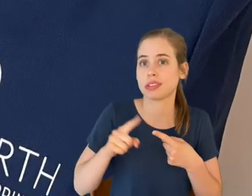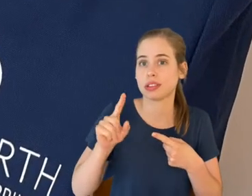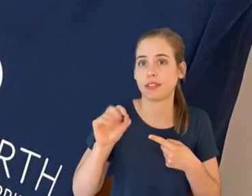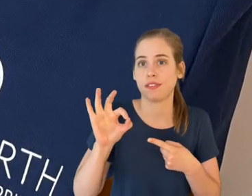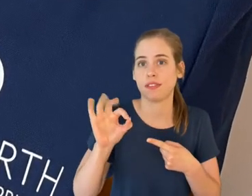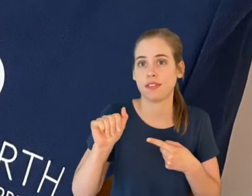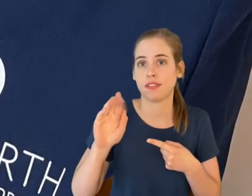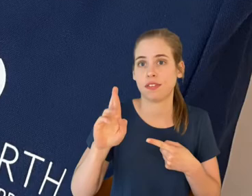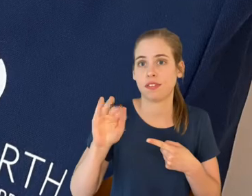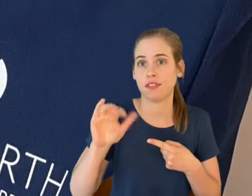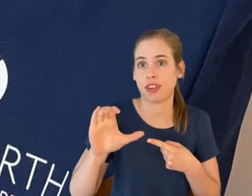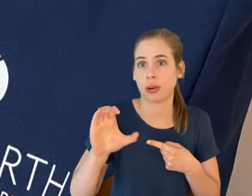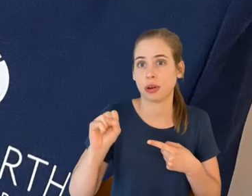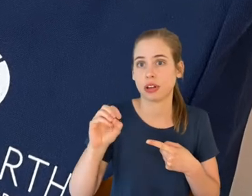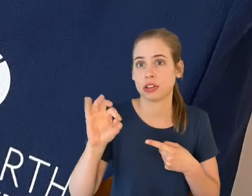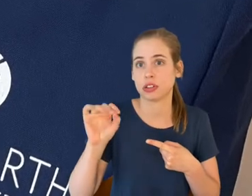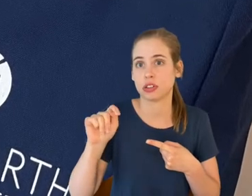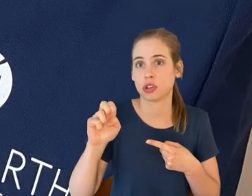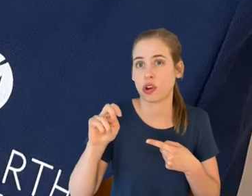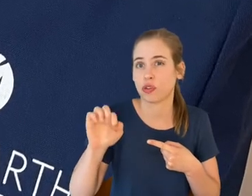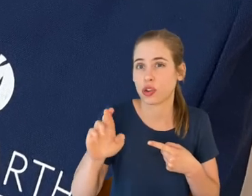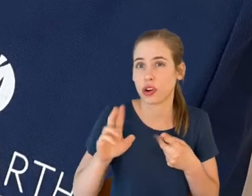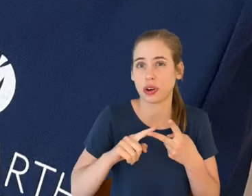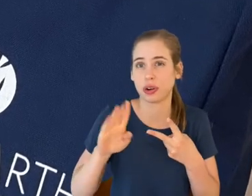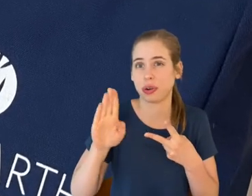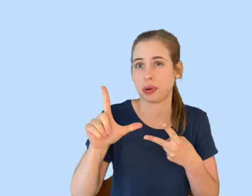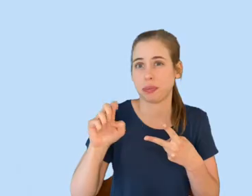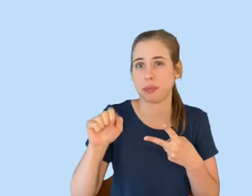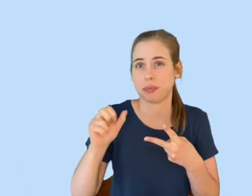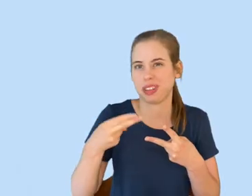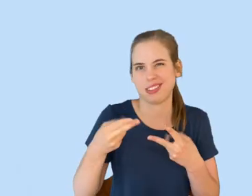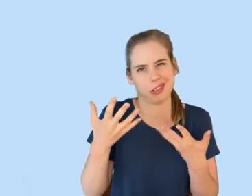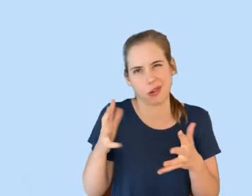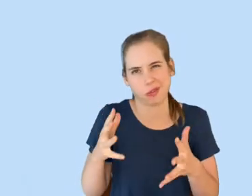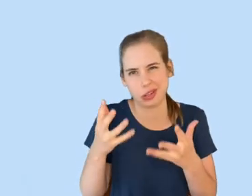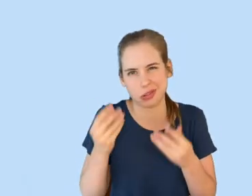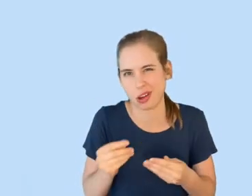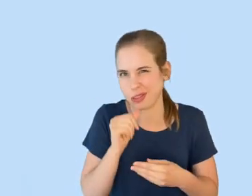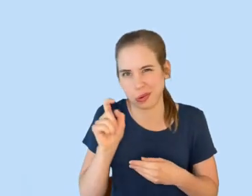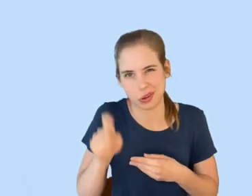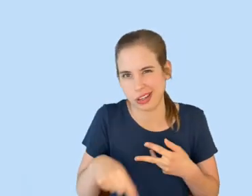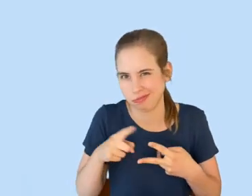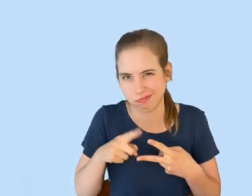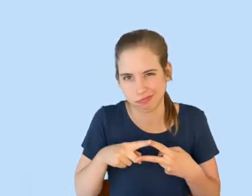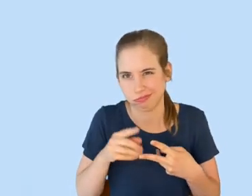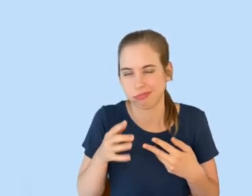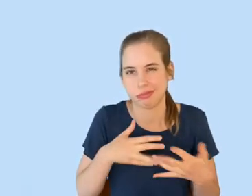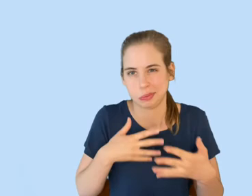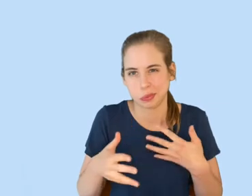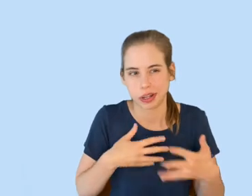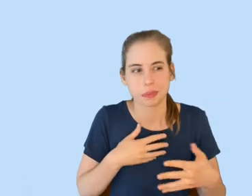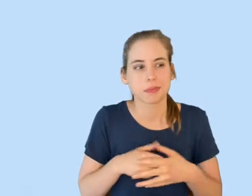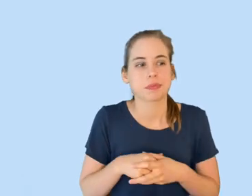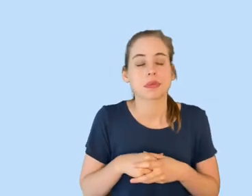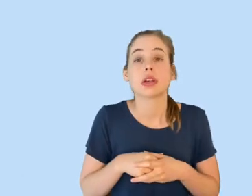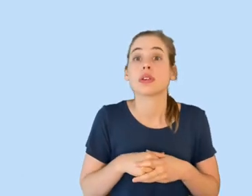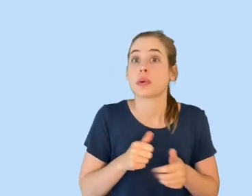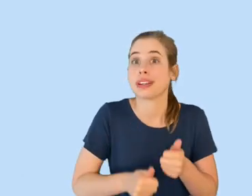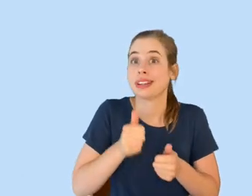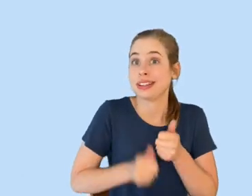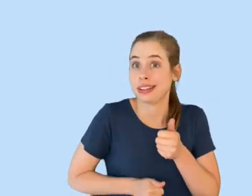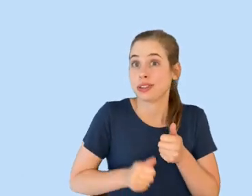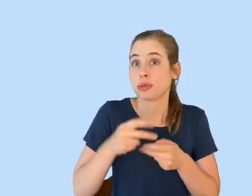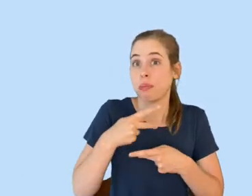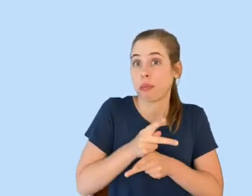these sheets. They are already super soft and they don't really need it. So each item on their website does have different care instructions.